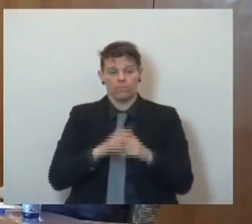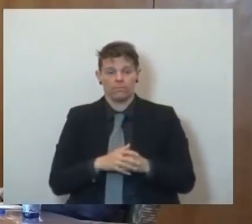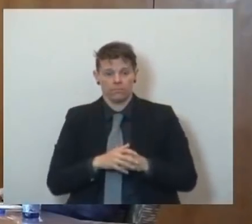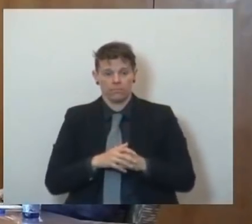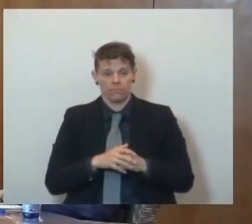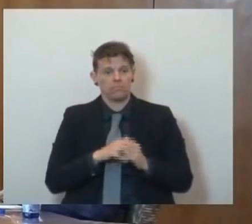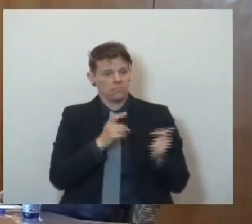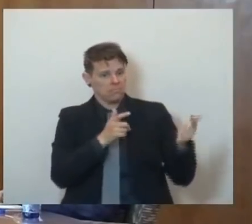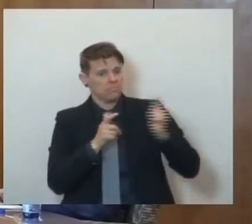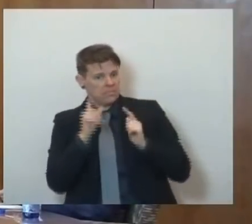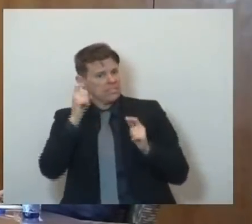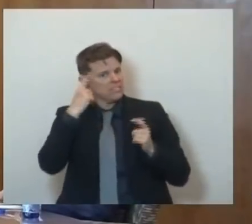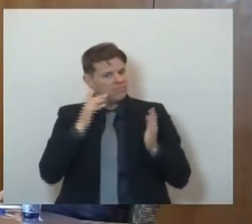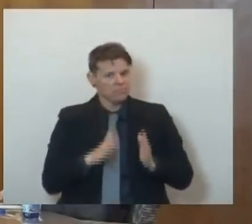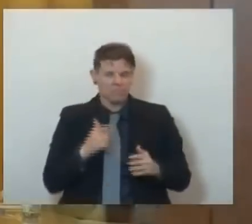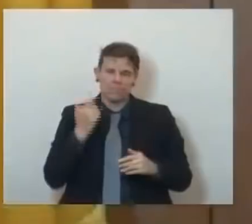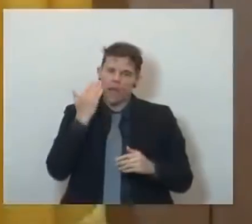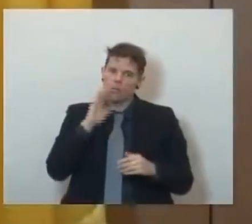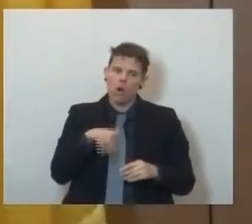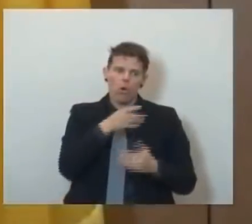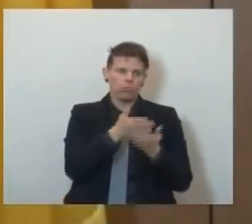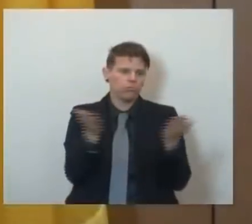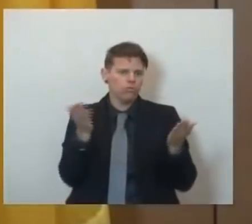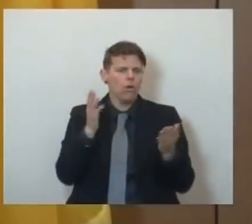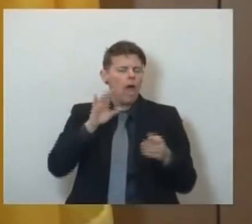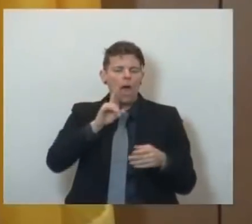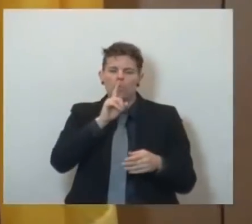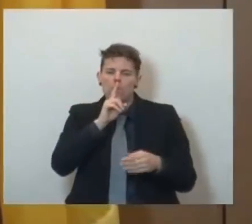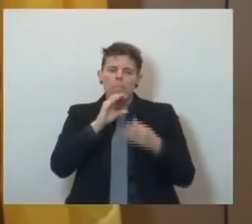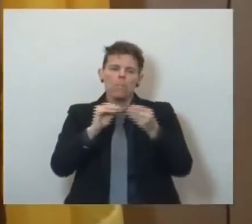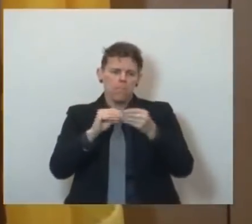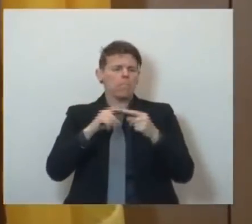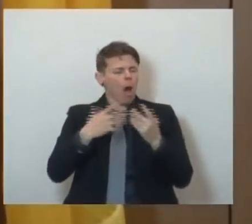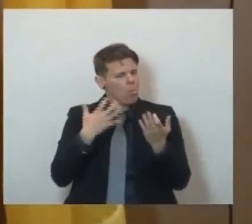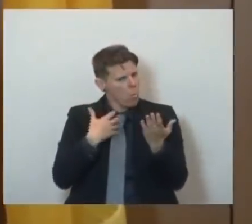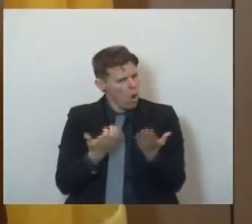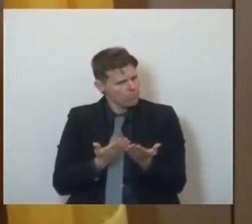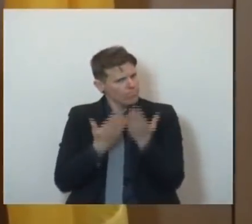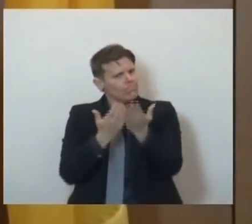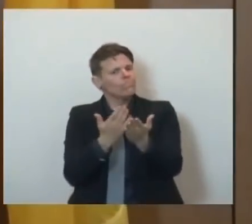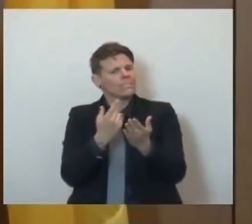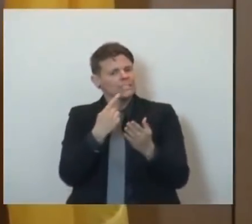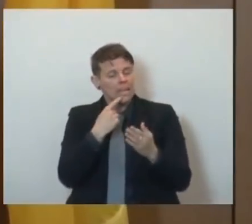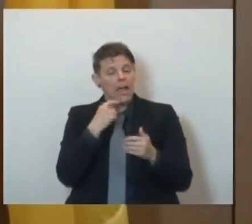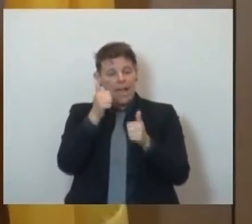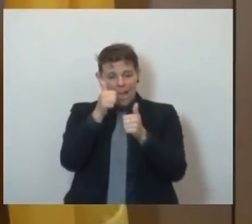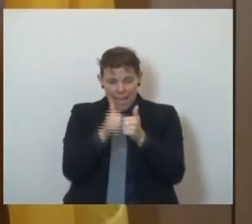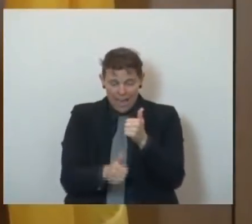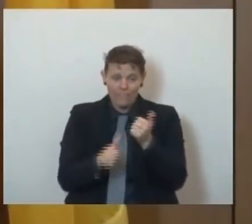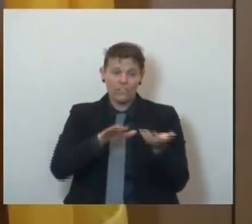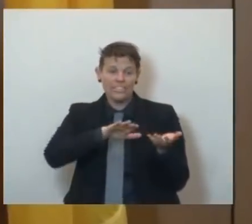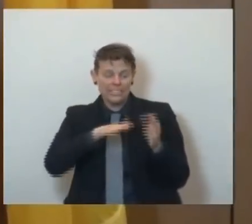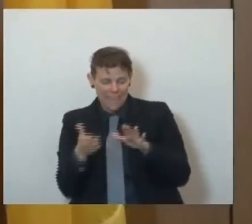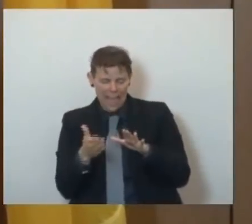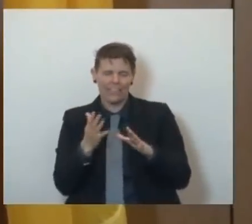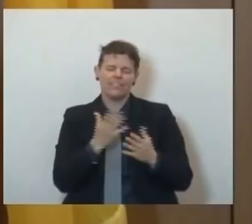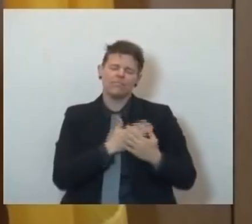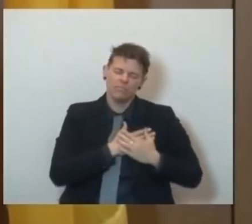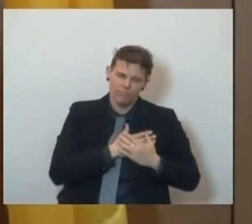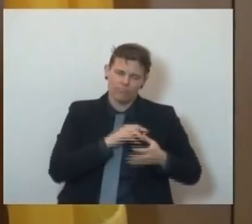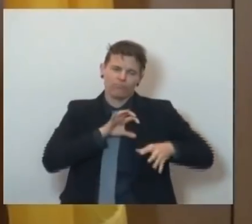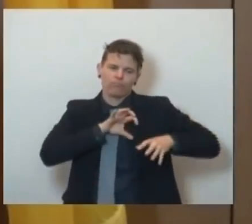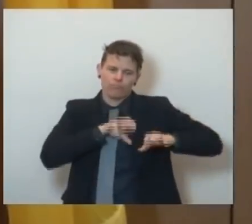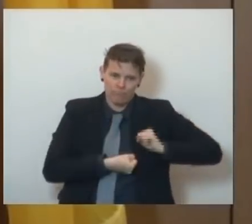every single death is a tragedy, and which is why a vaccine is crucial. And